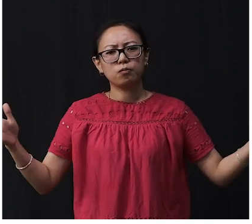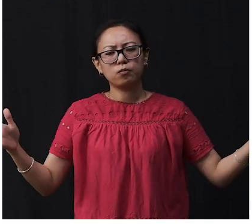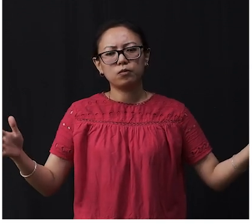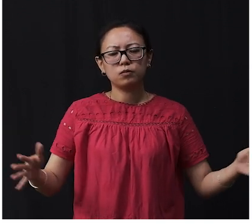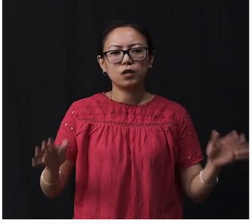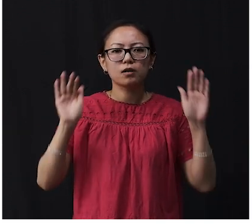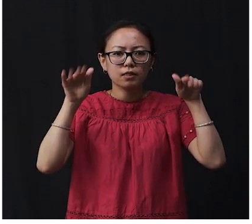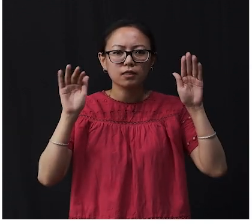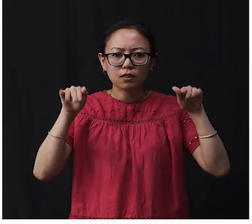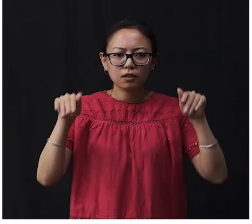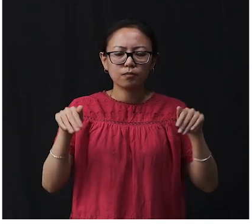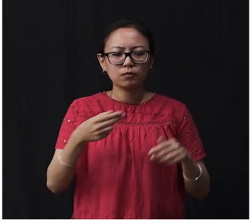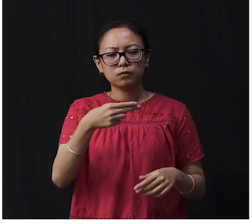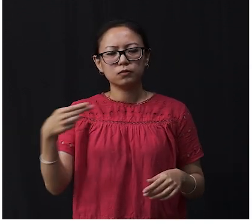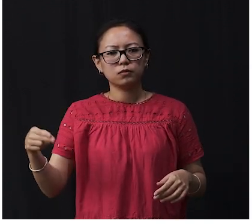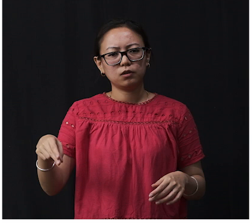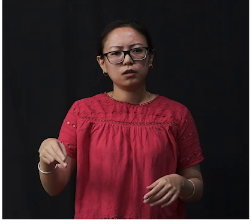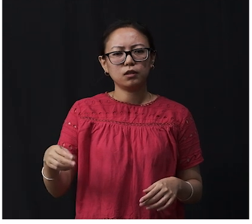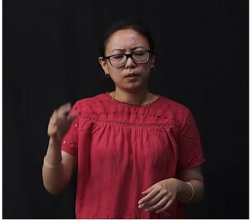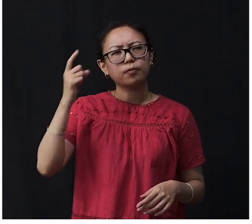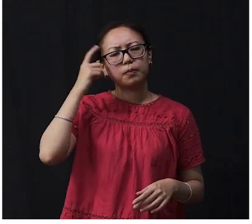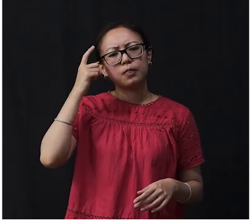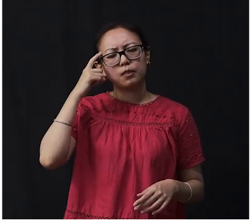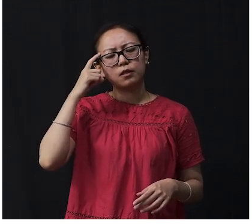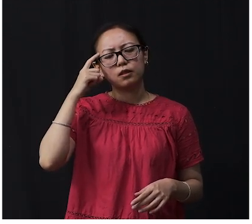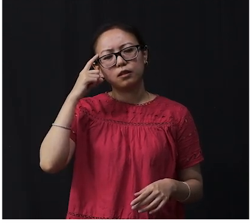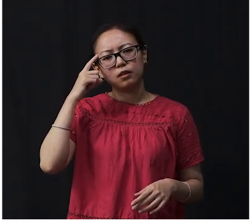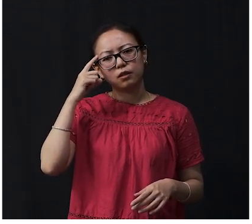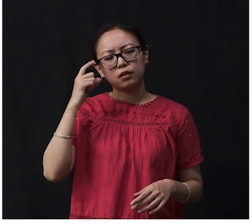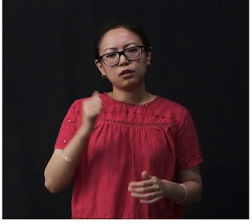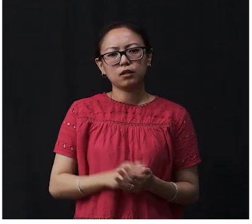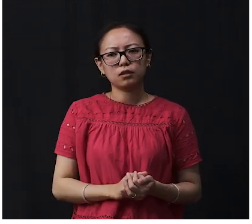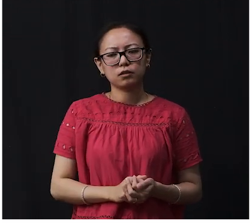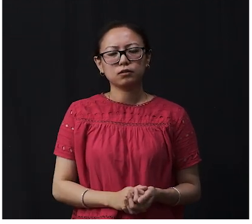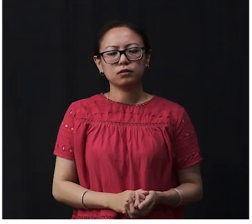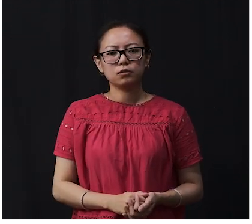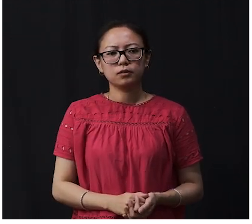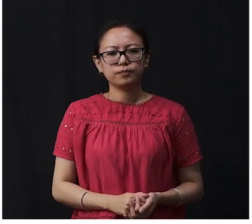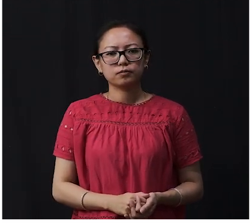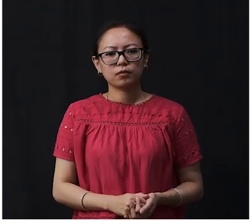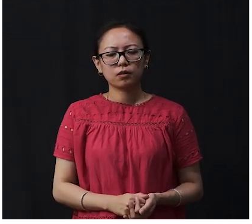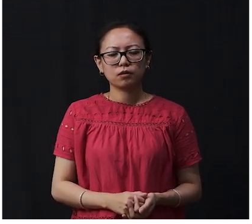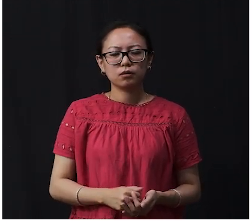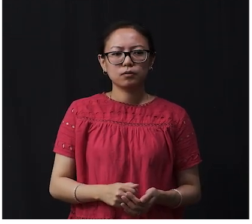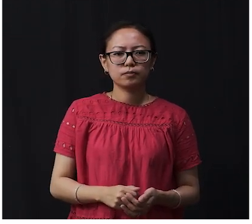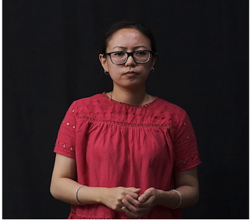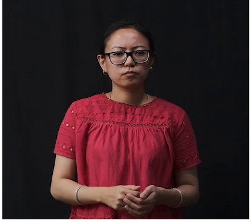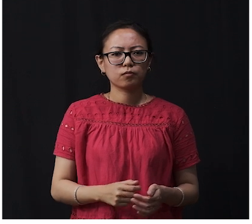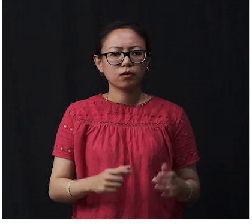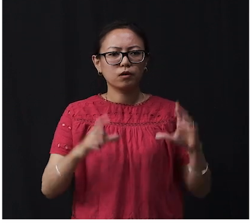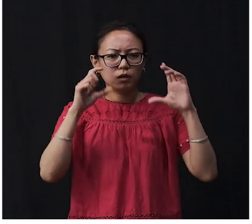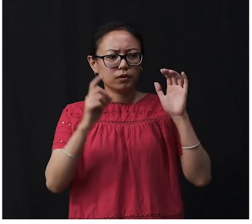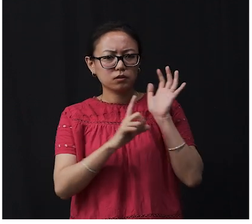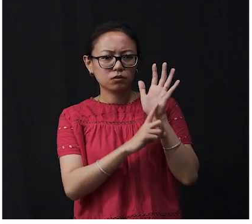your note like this? Try to find out some animal name which are not here as much as you can, okay? And